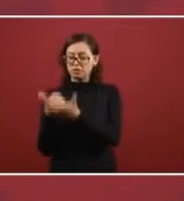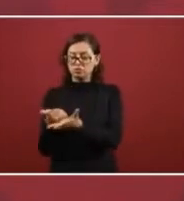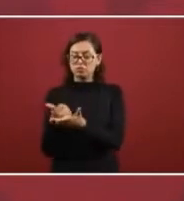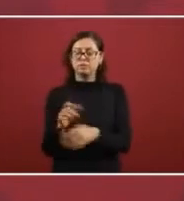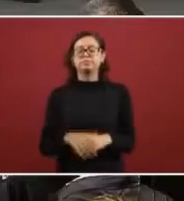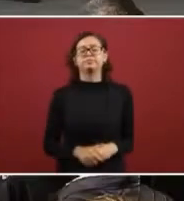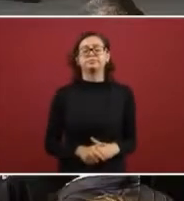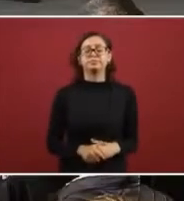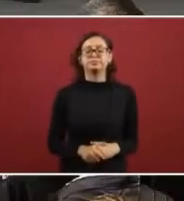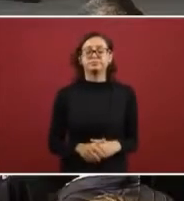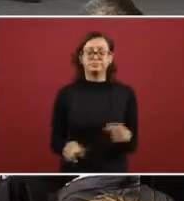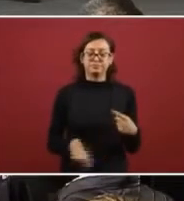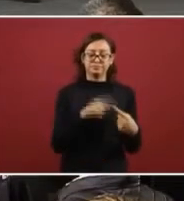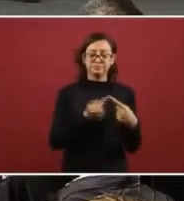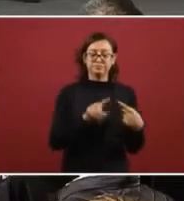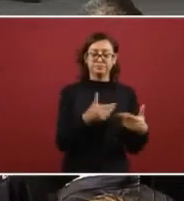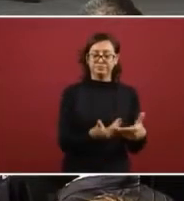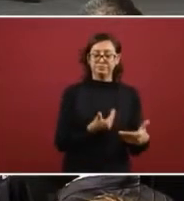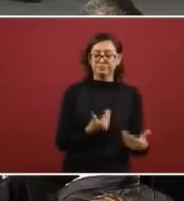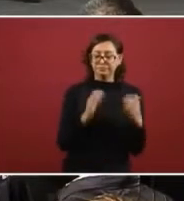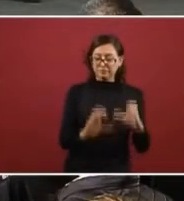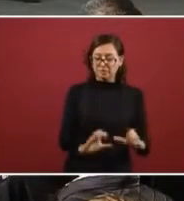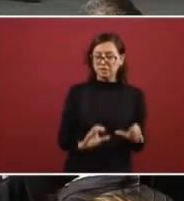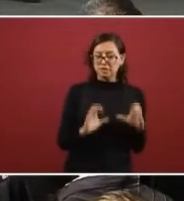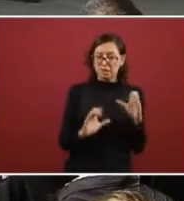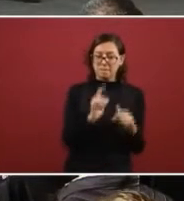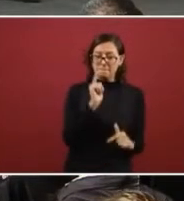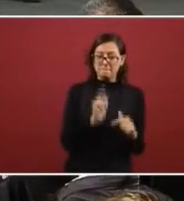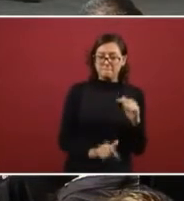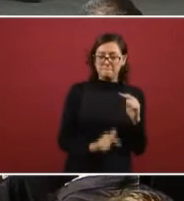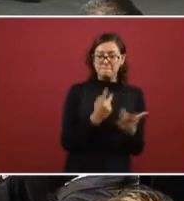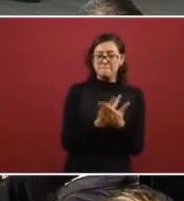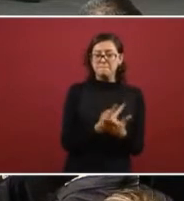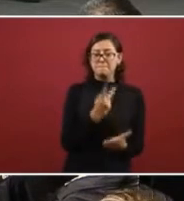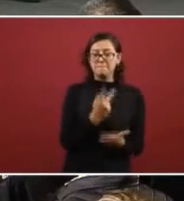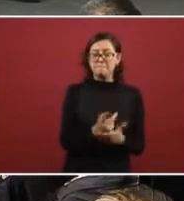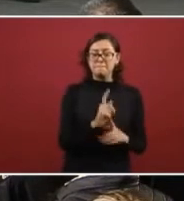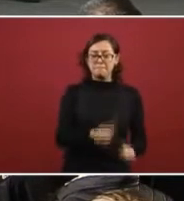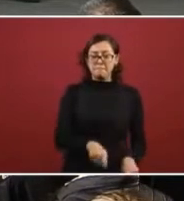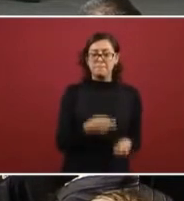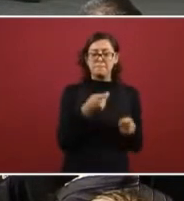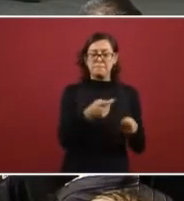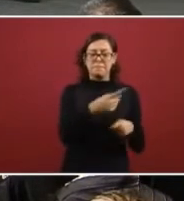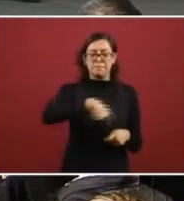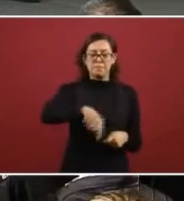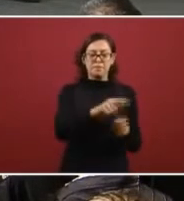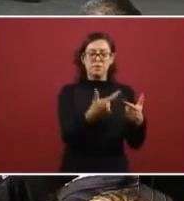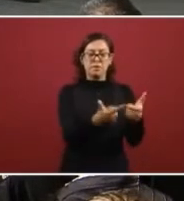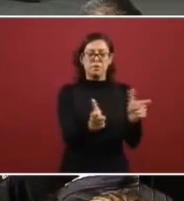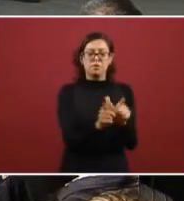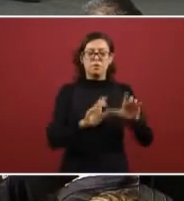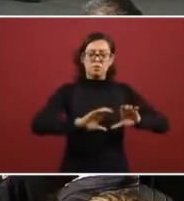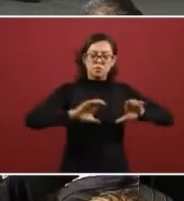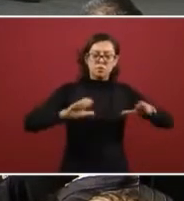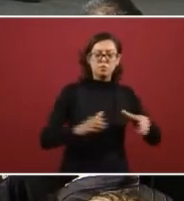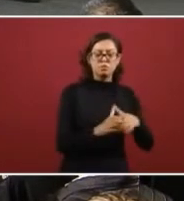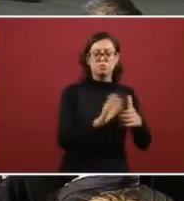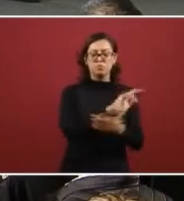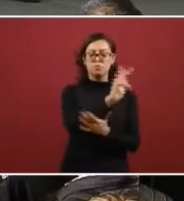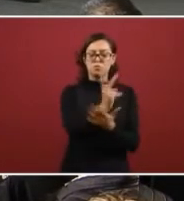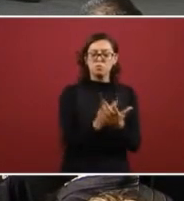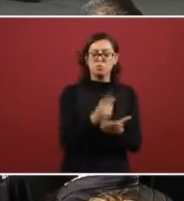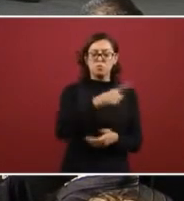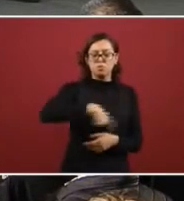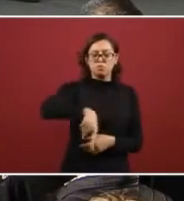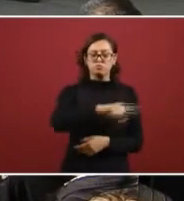to the following. In the area of prevention, the prize is going to